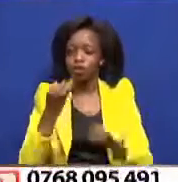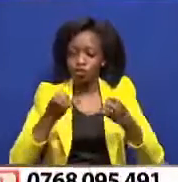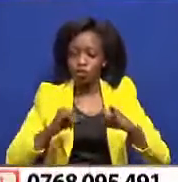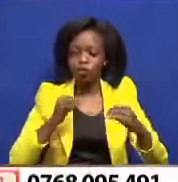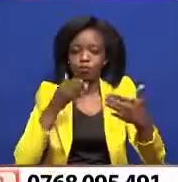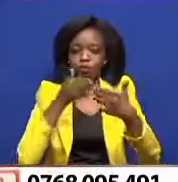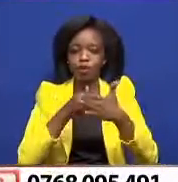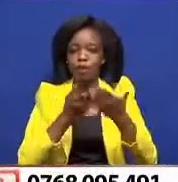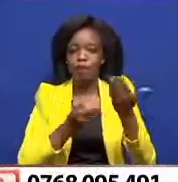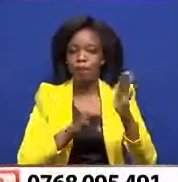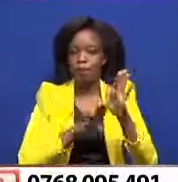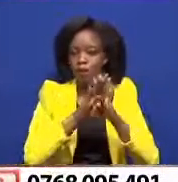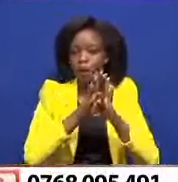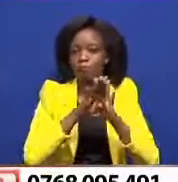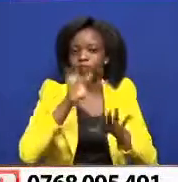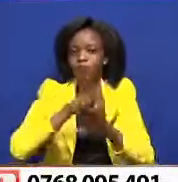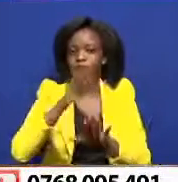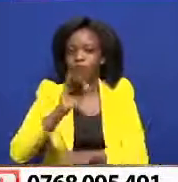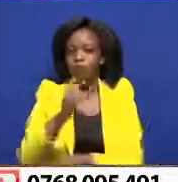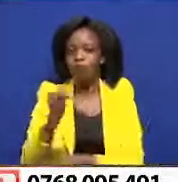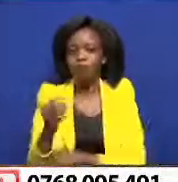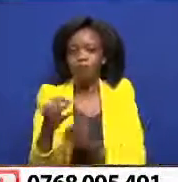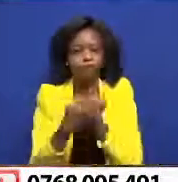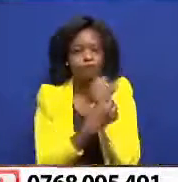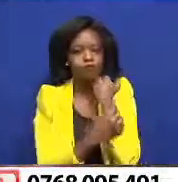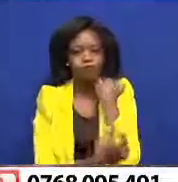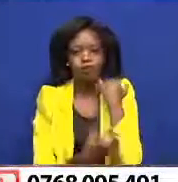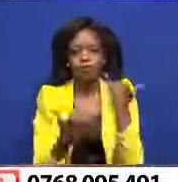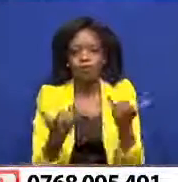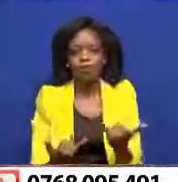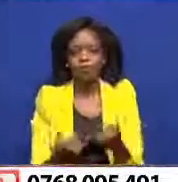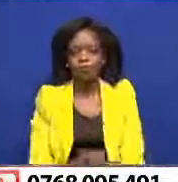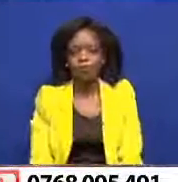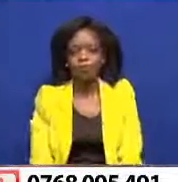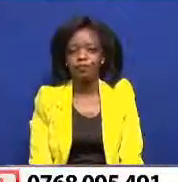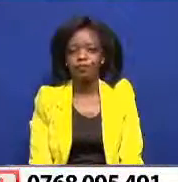deadlock that has rendered counties broke. Away from that.